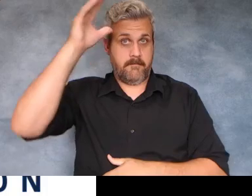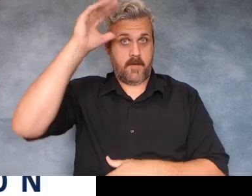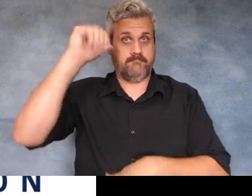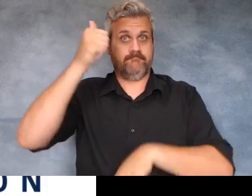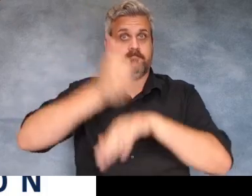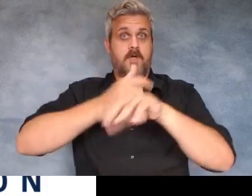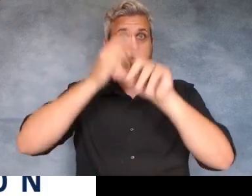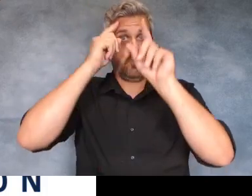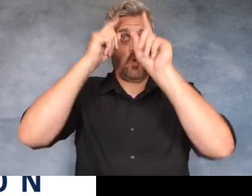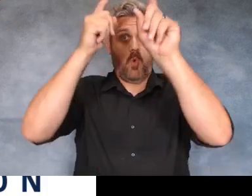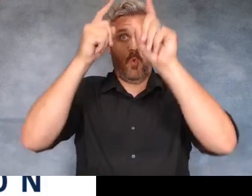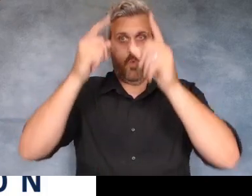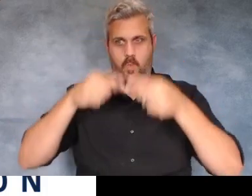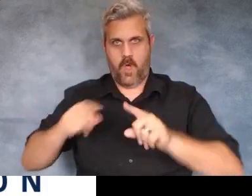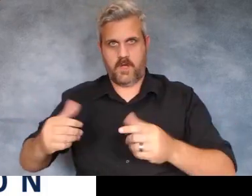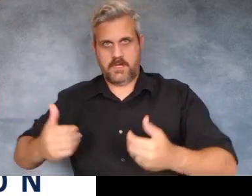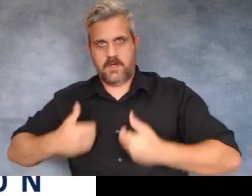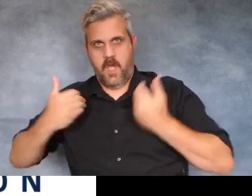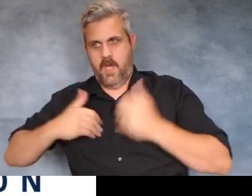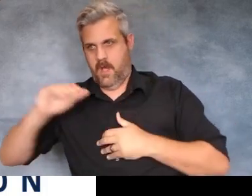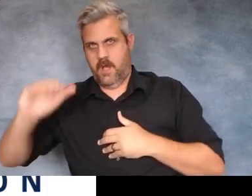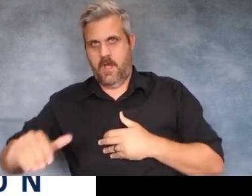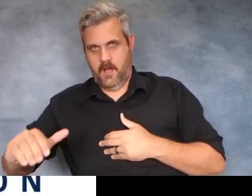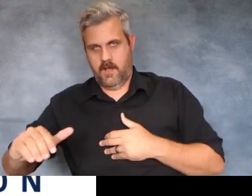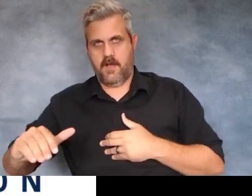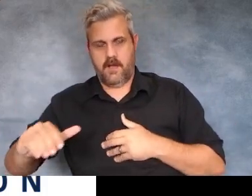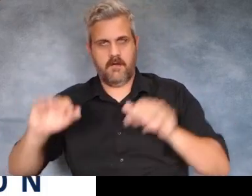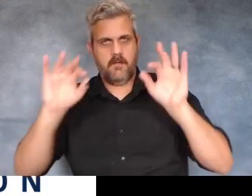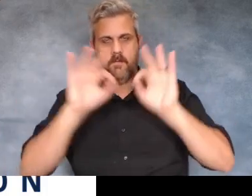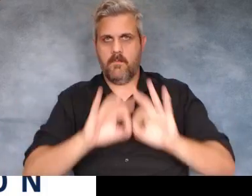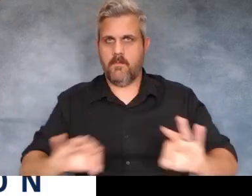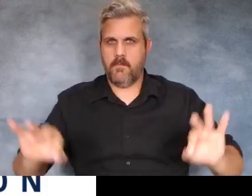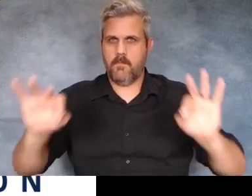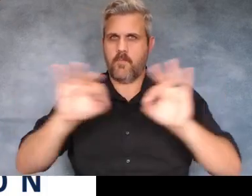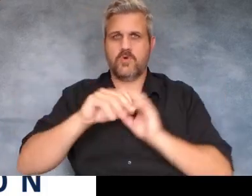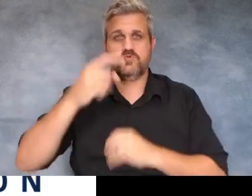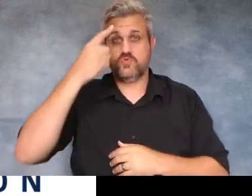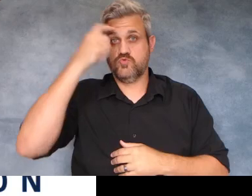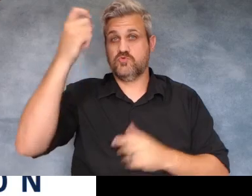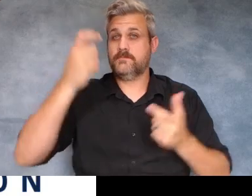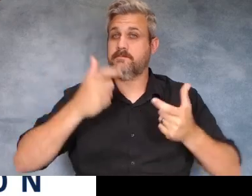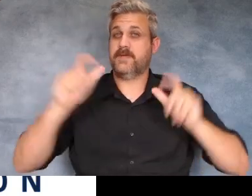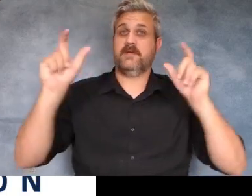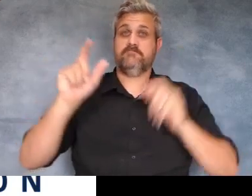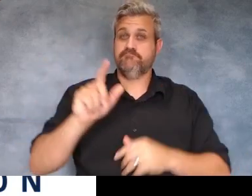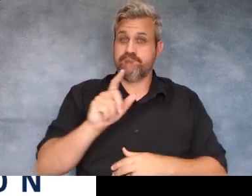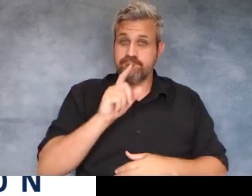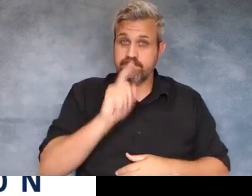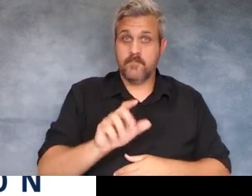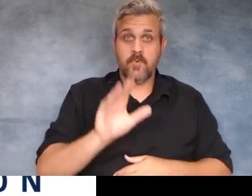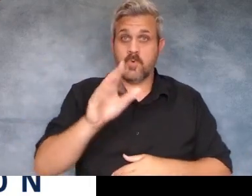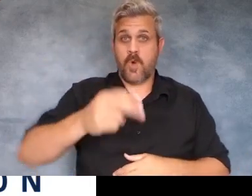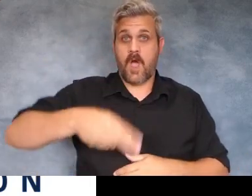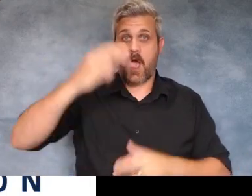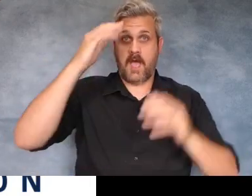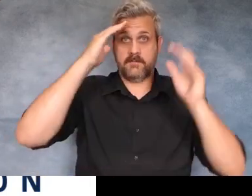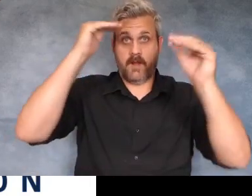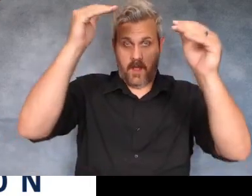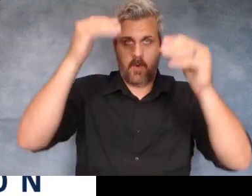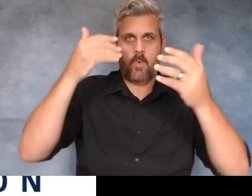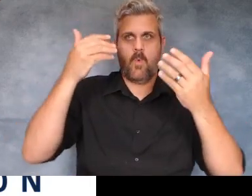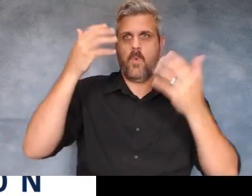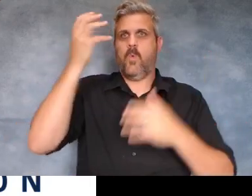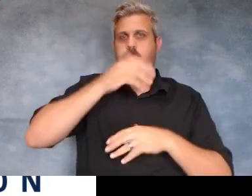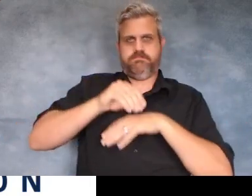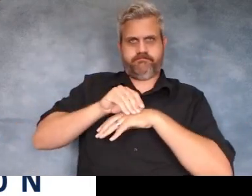their children while they are very young. It is important to dream big. In fact, your high expectations will be a major factor in